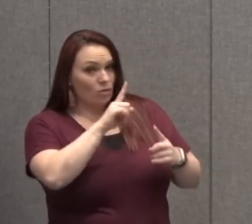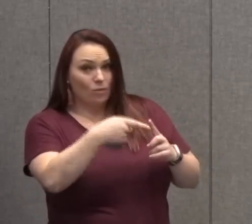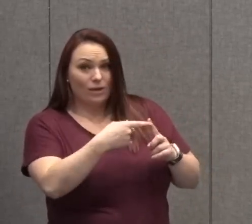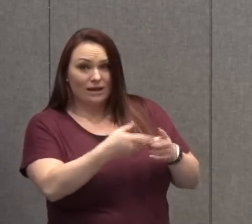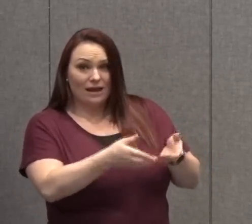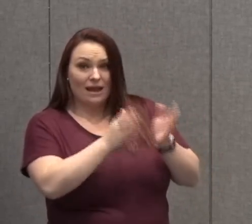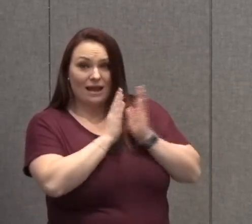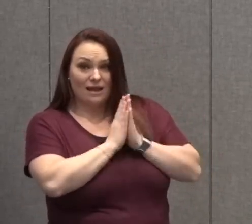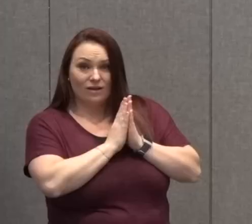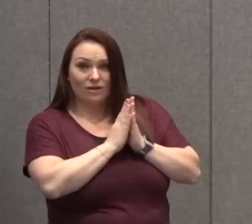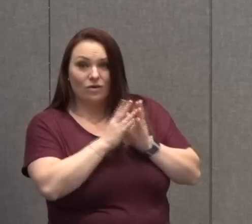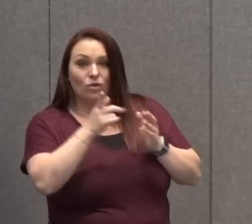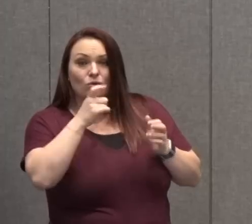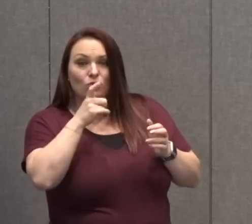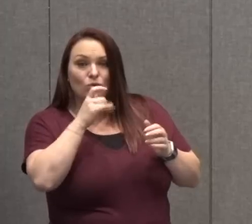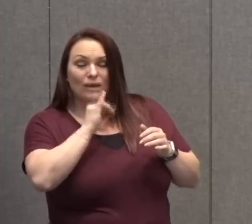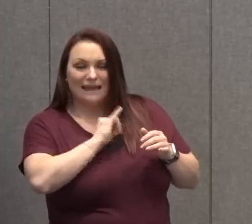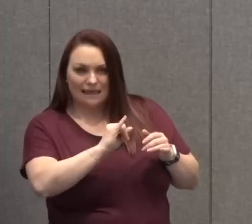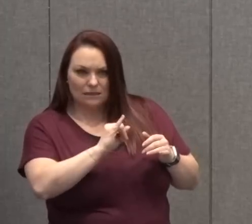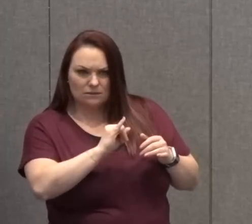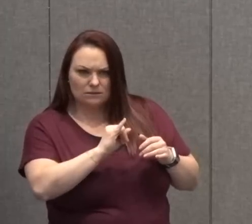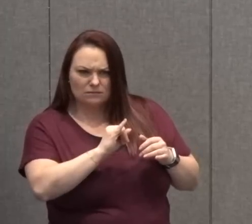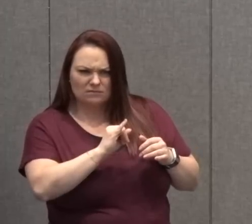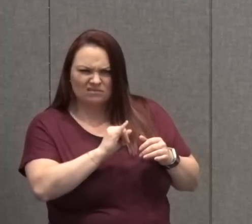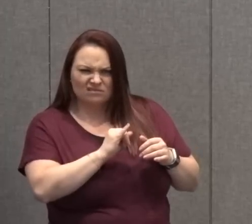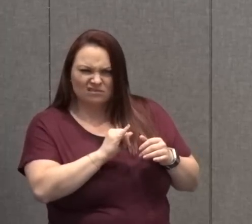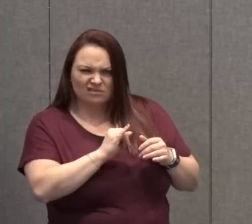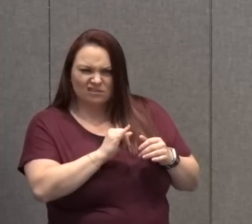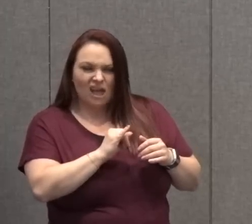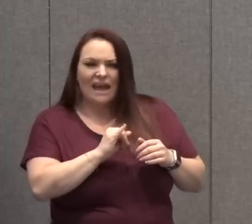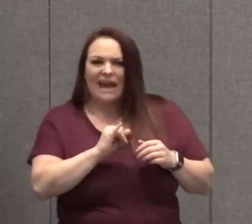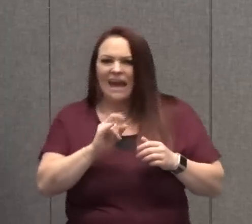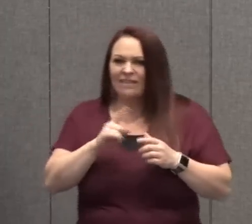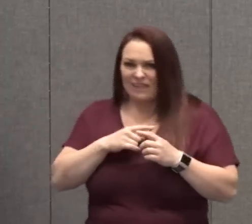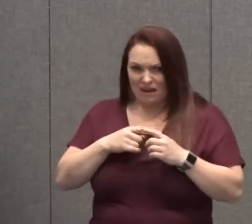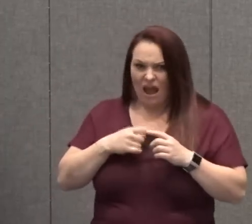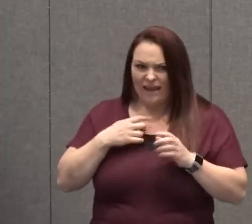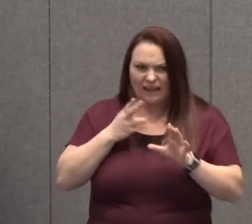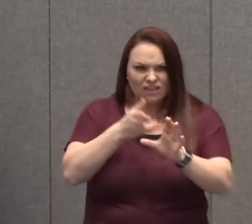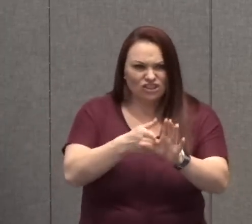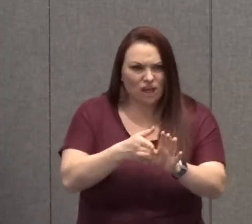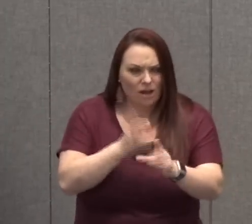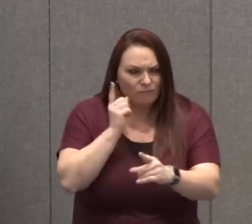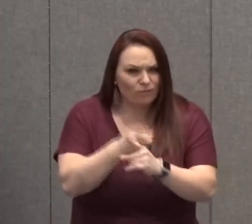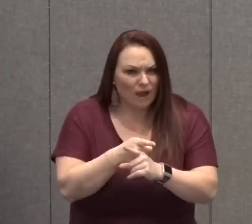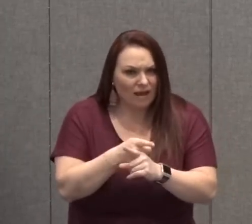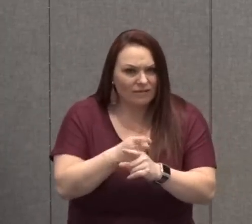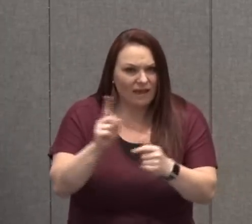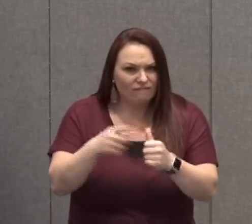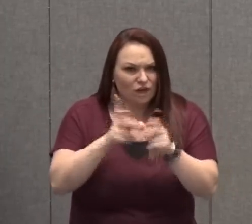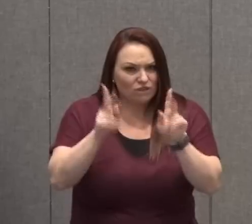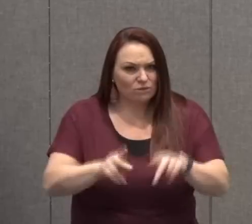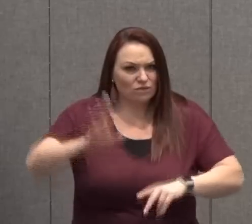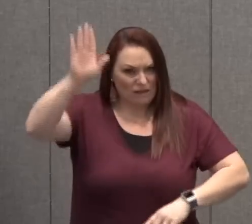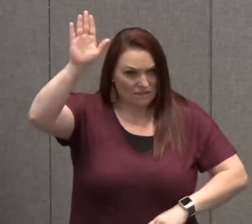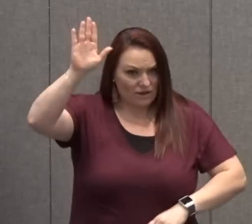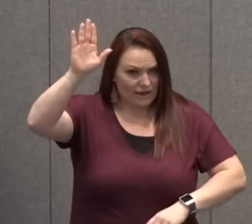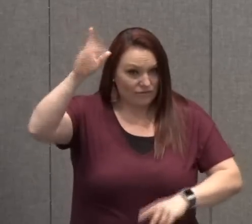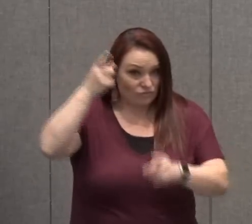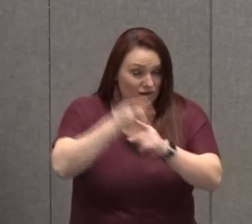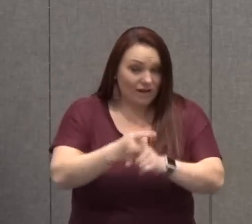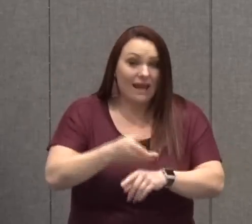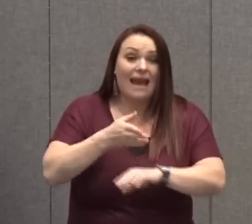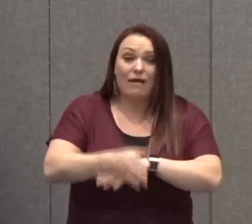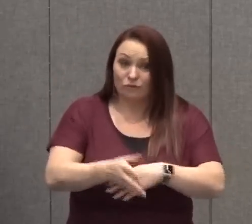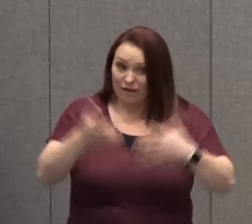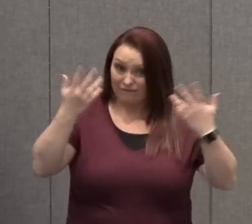asked the question like who the who is part oh okay and then we can I can jump in like the first person who raises their hand can answer correct? after